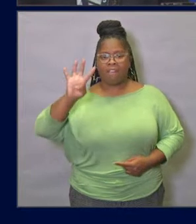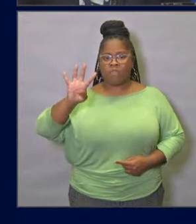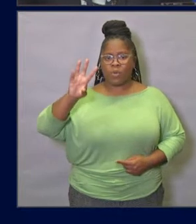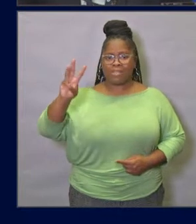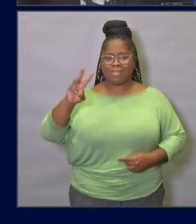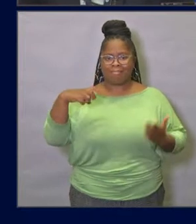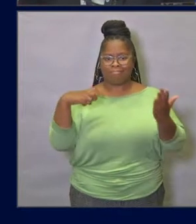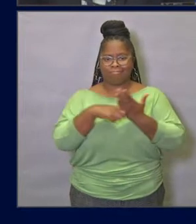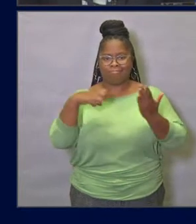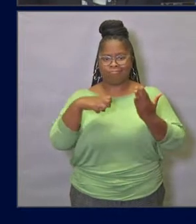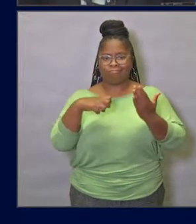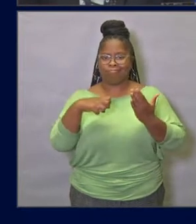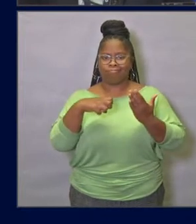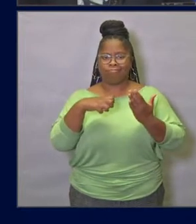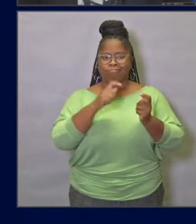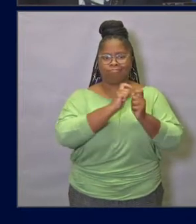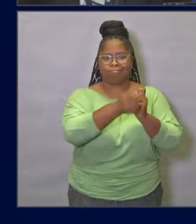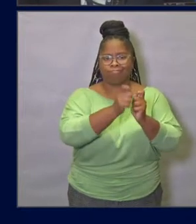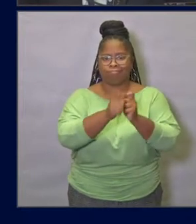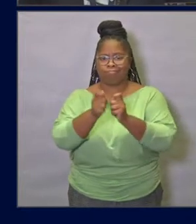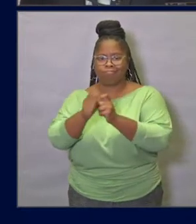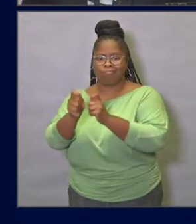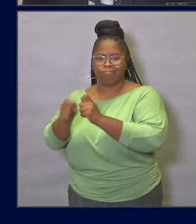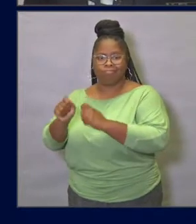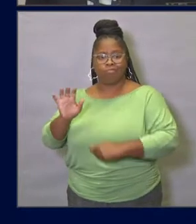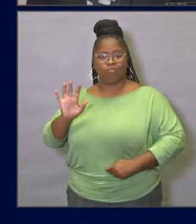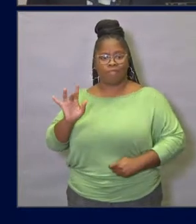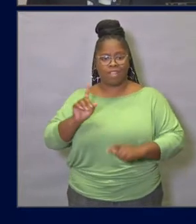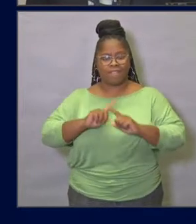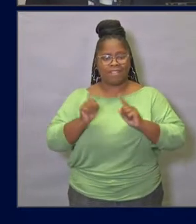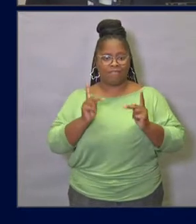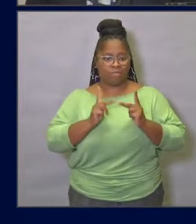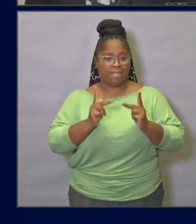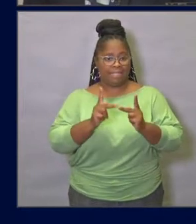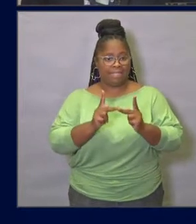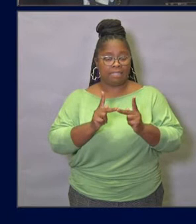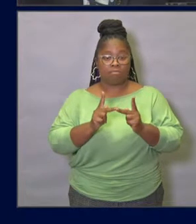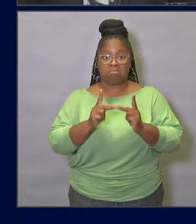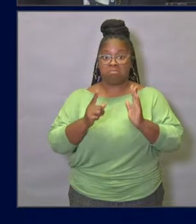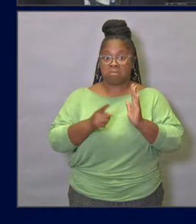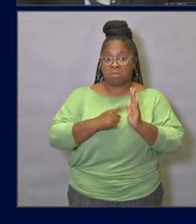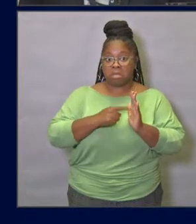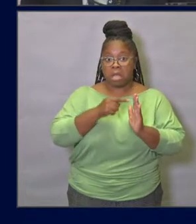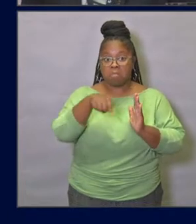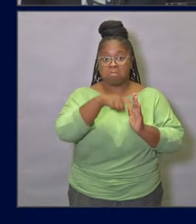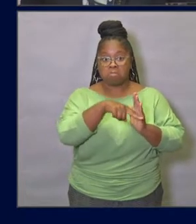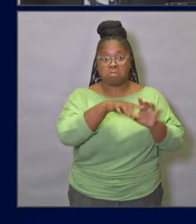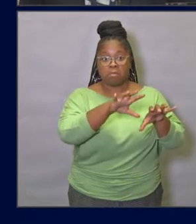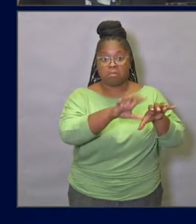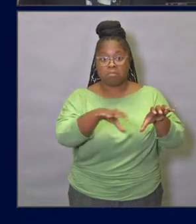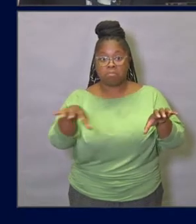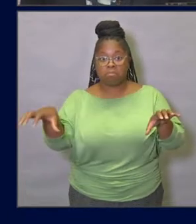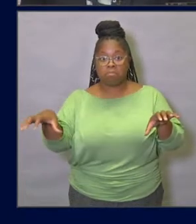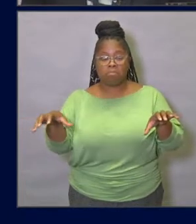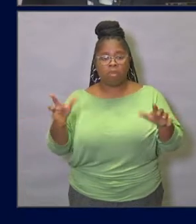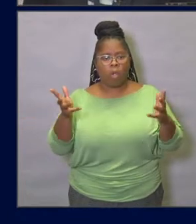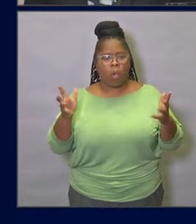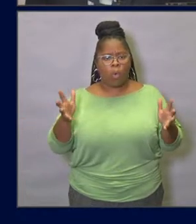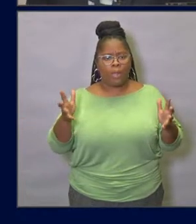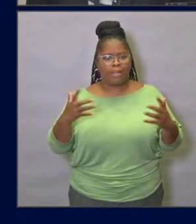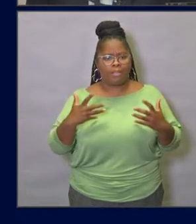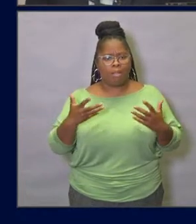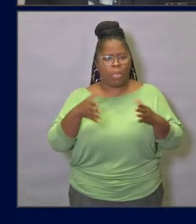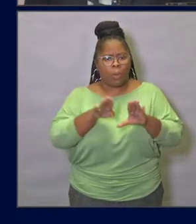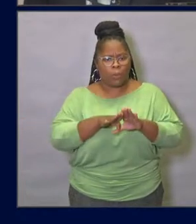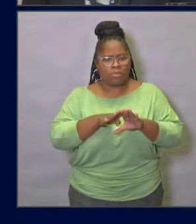been issued to 25 different establishments. In some cases, these establishments were also closed because there were significant